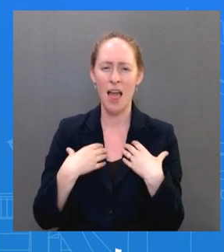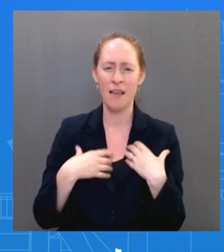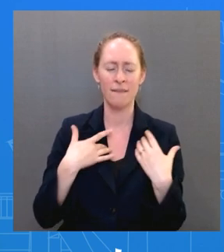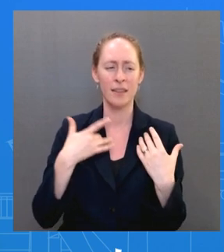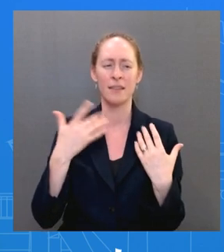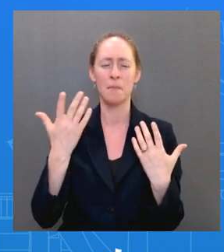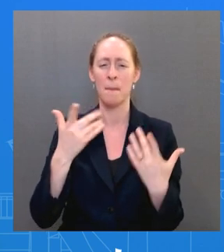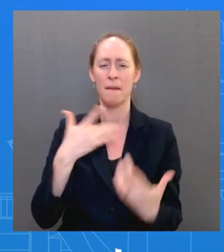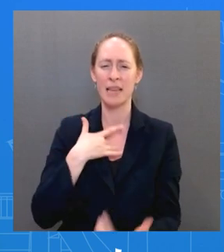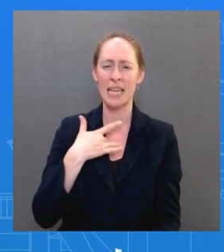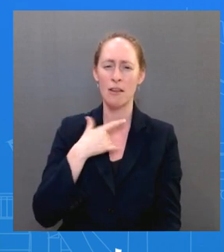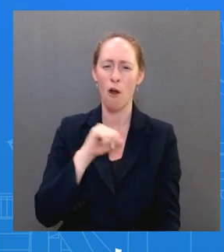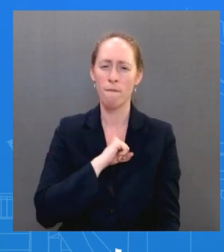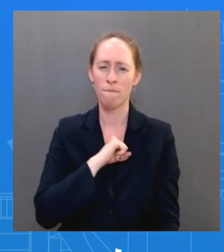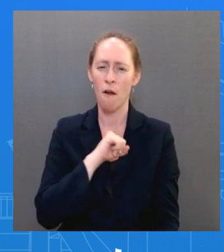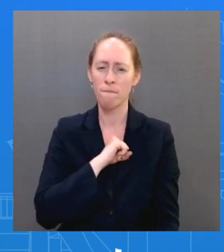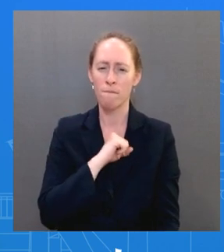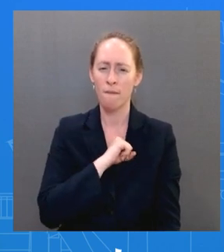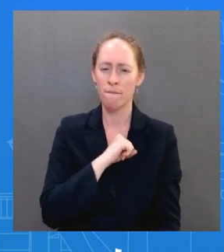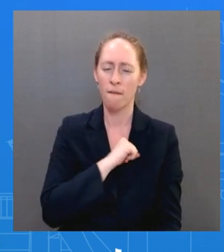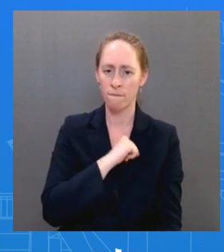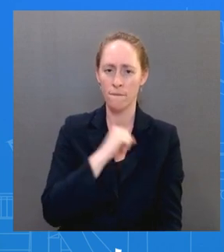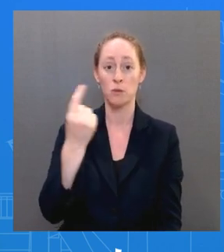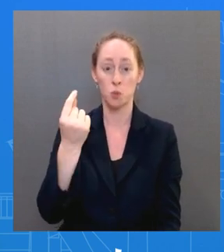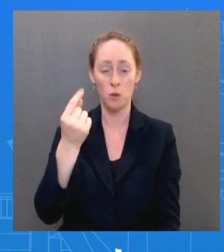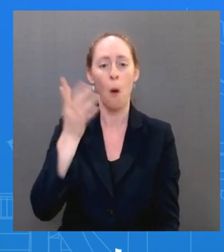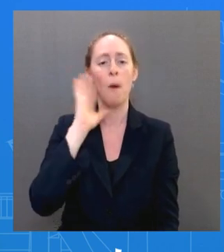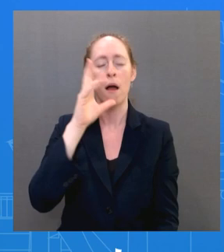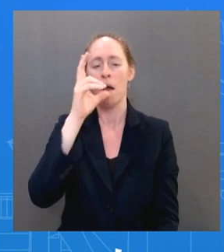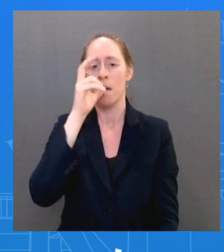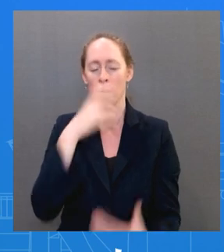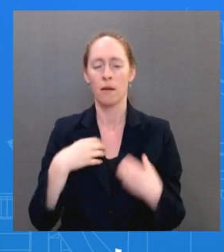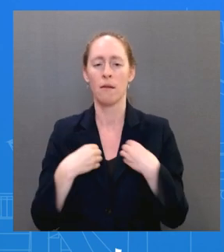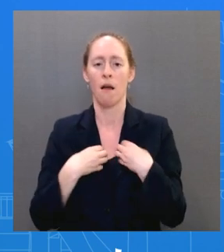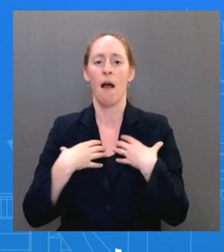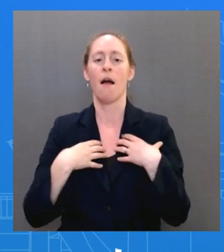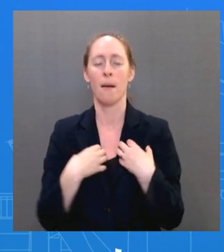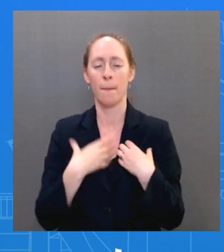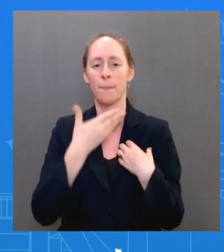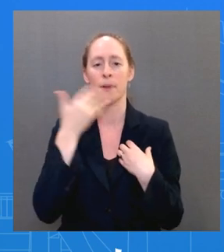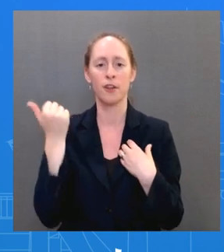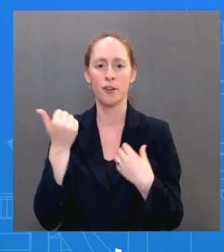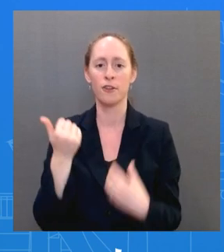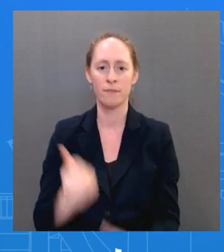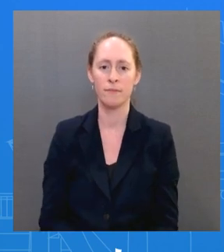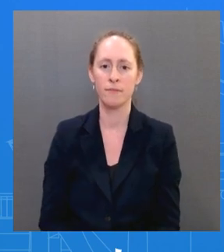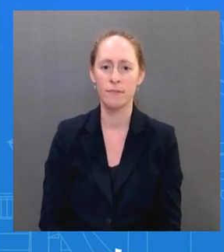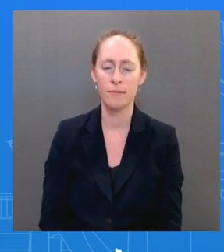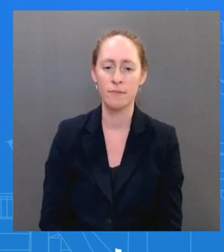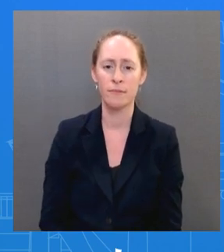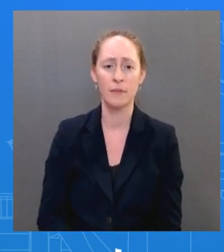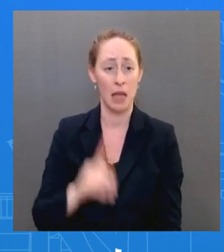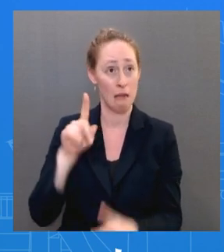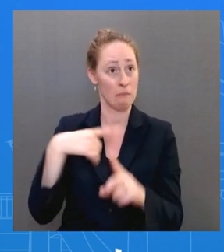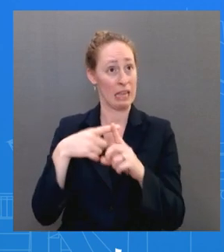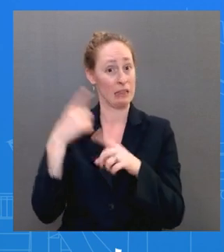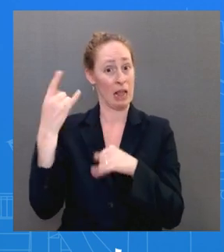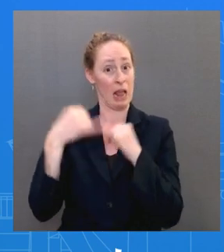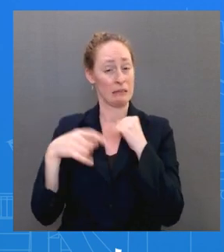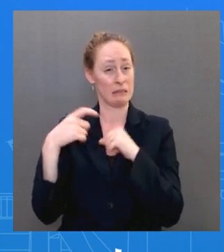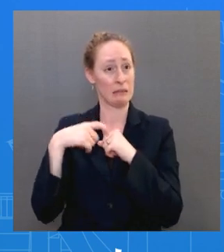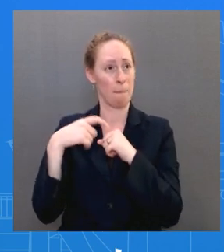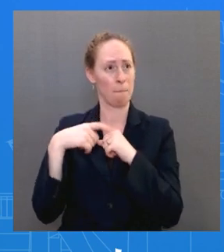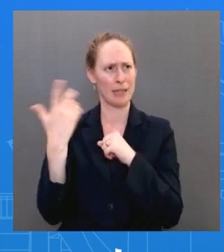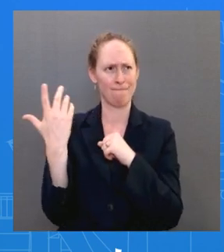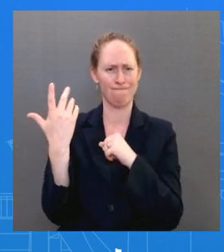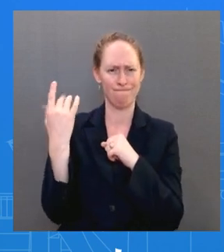the president, his last time he used it before this illness was when he had a cold, I think last fall at some point. During that cold,